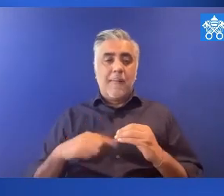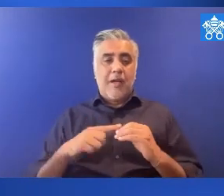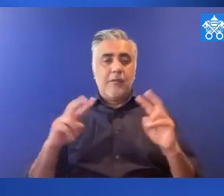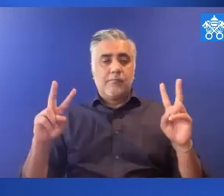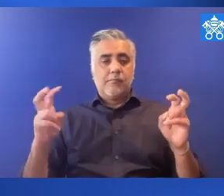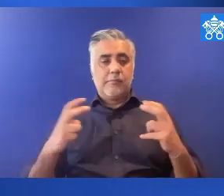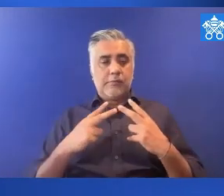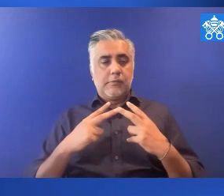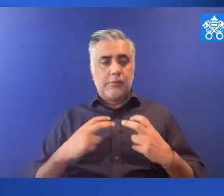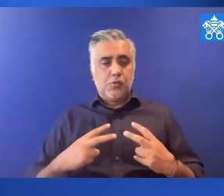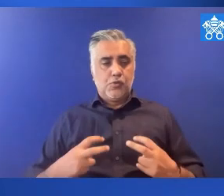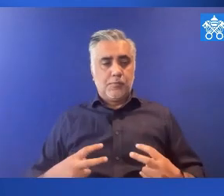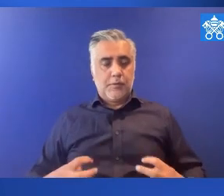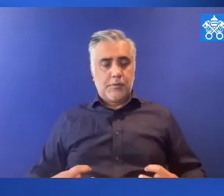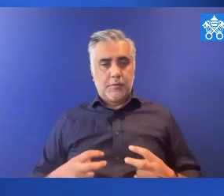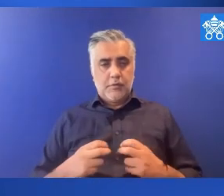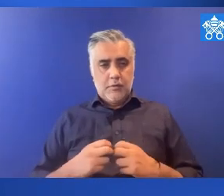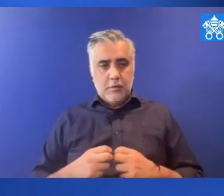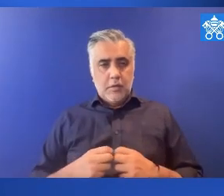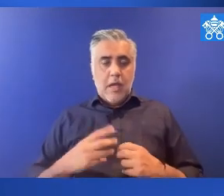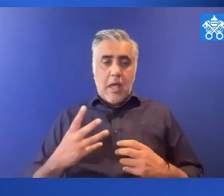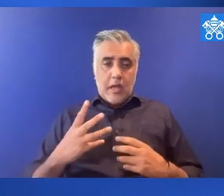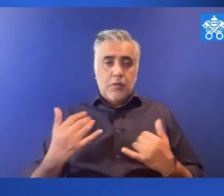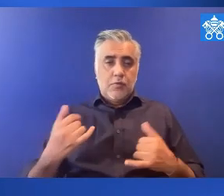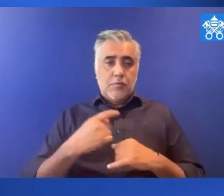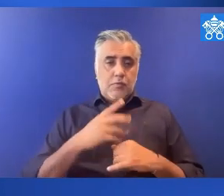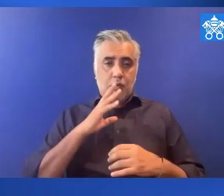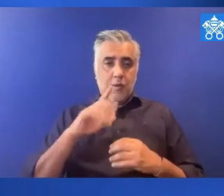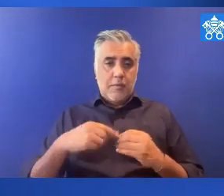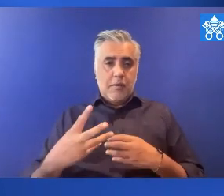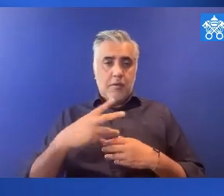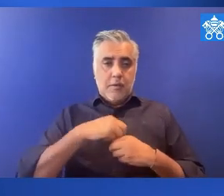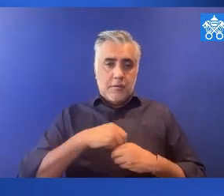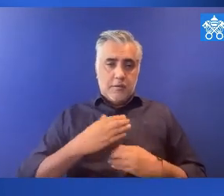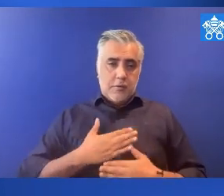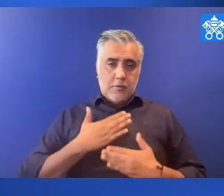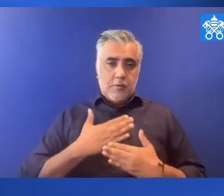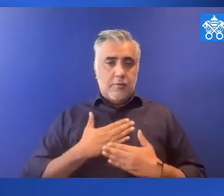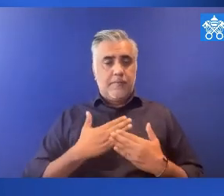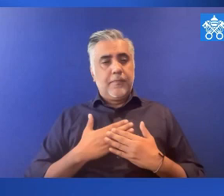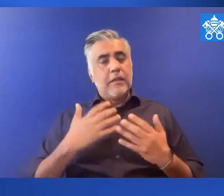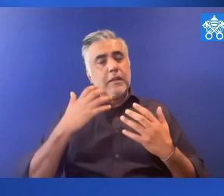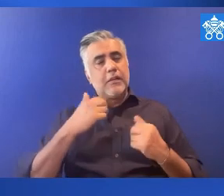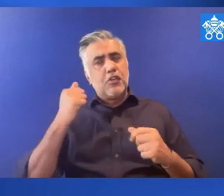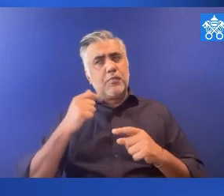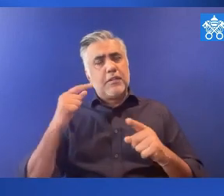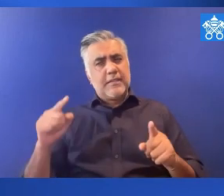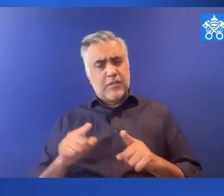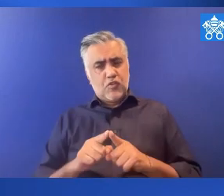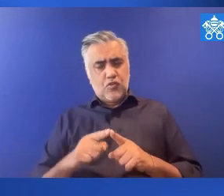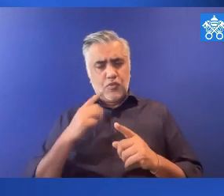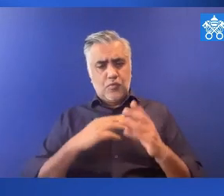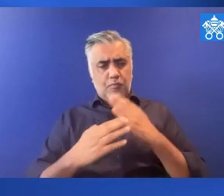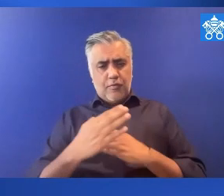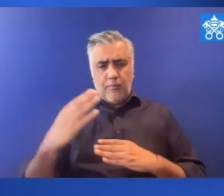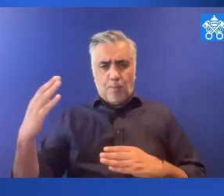audience on discernment, focusing today on consolation. Cari fratelli